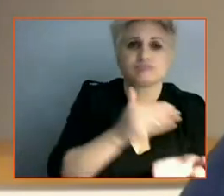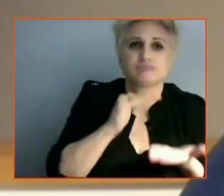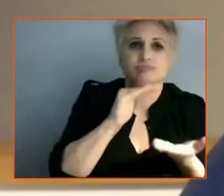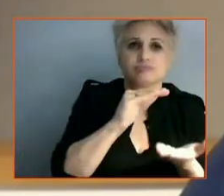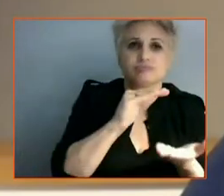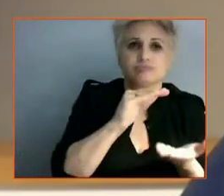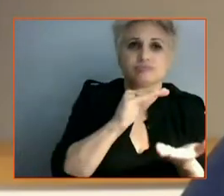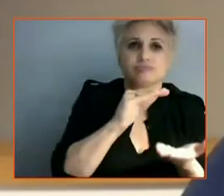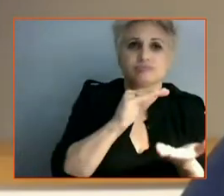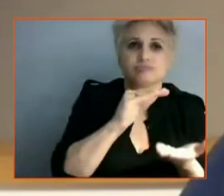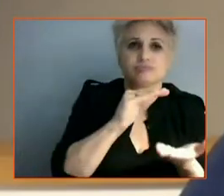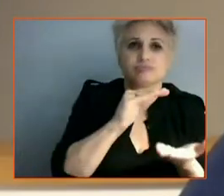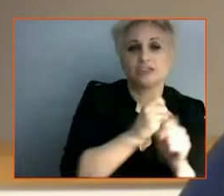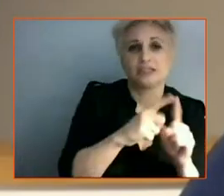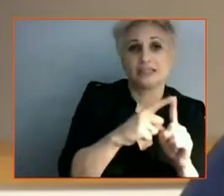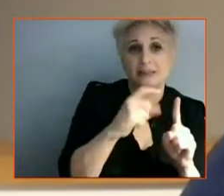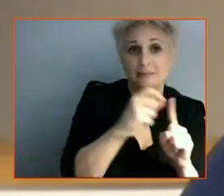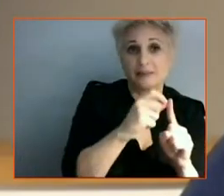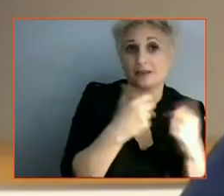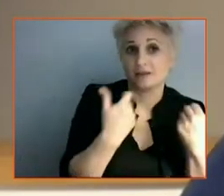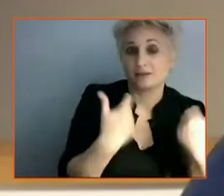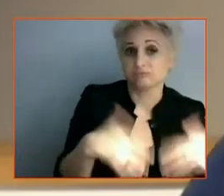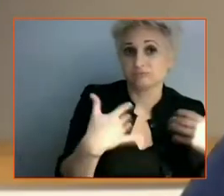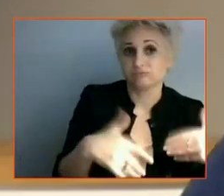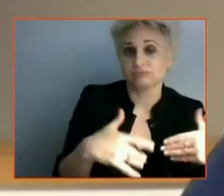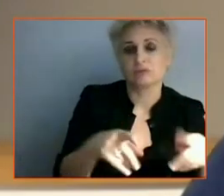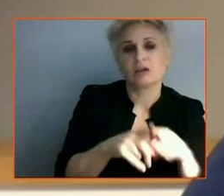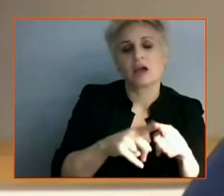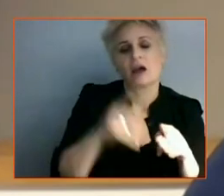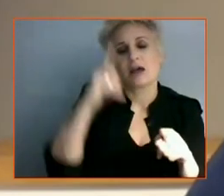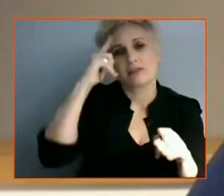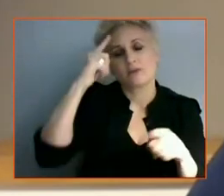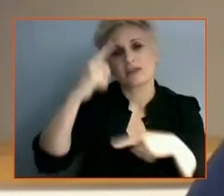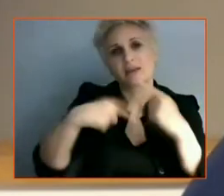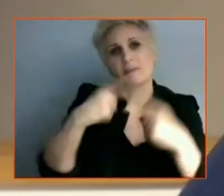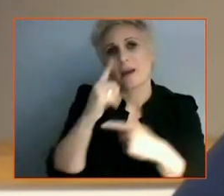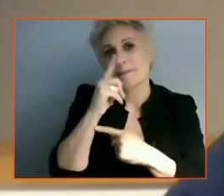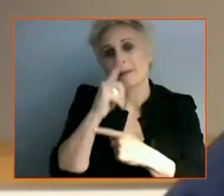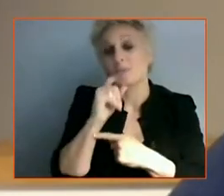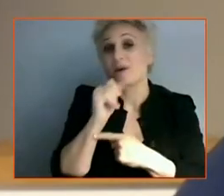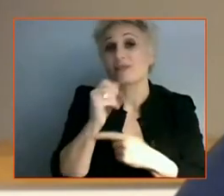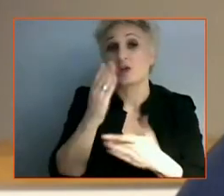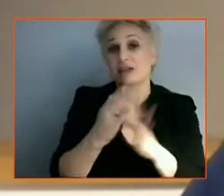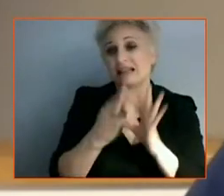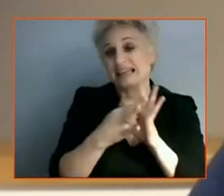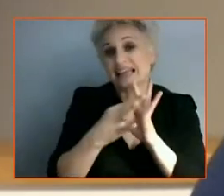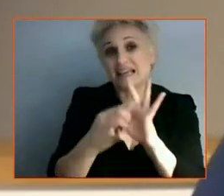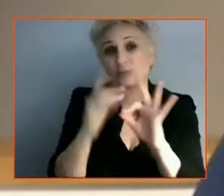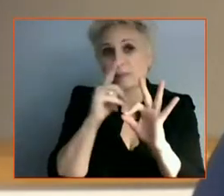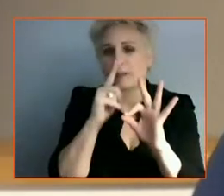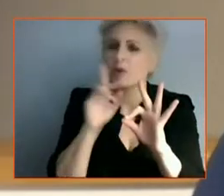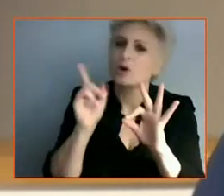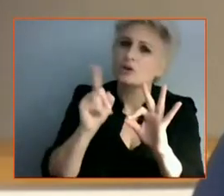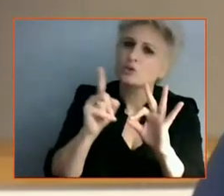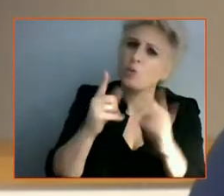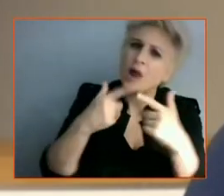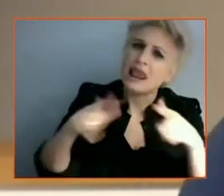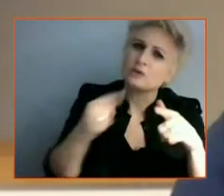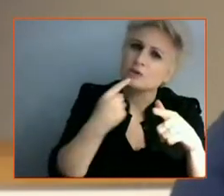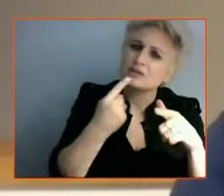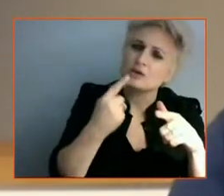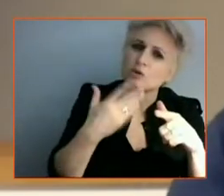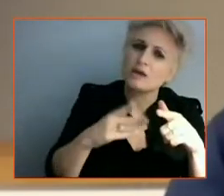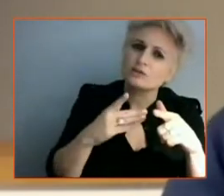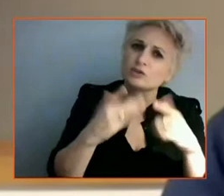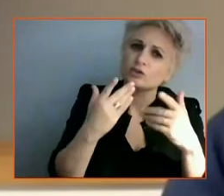the economic thinking people engaged in the opportunities that exist as well. Sorry, you have to talk what language? You have to talk in